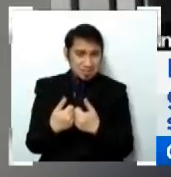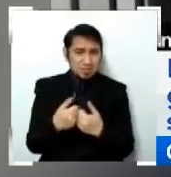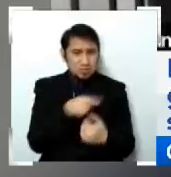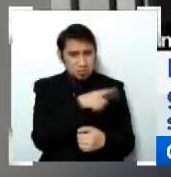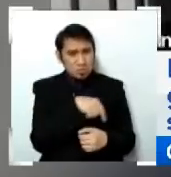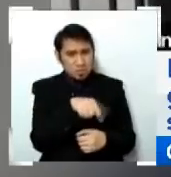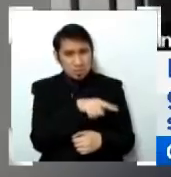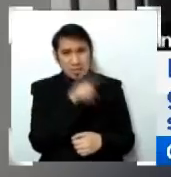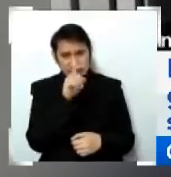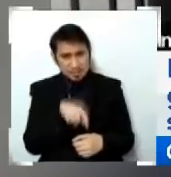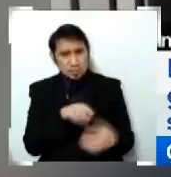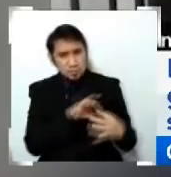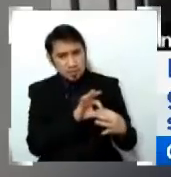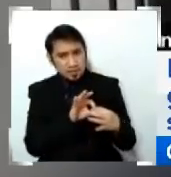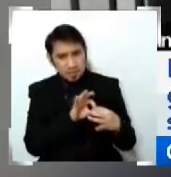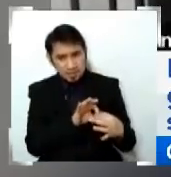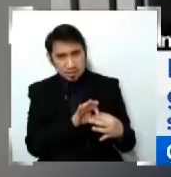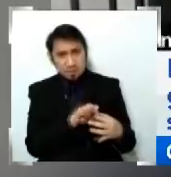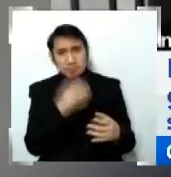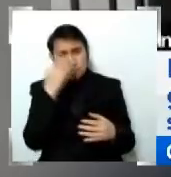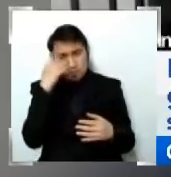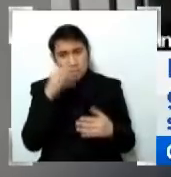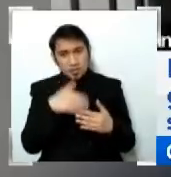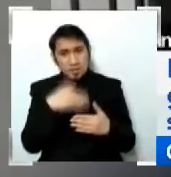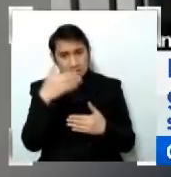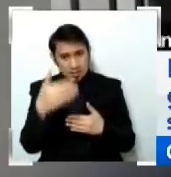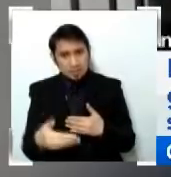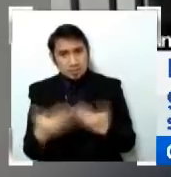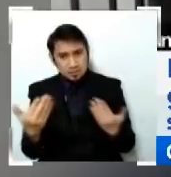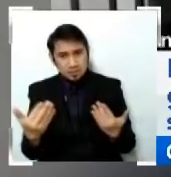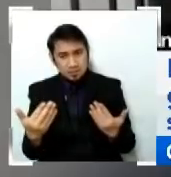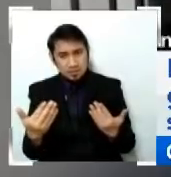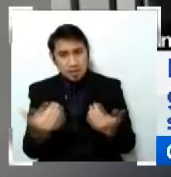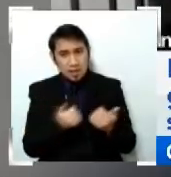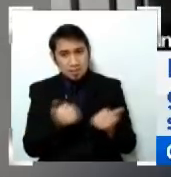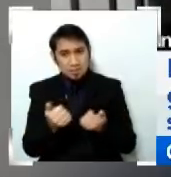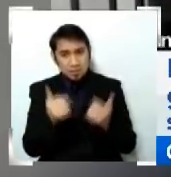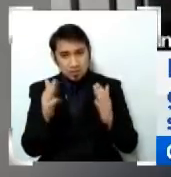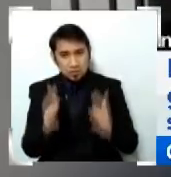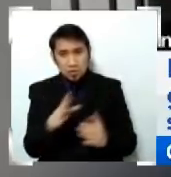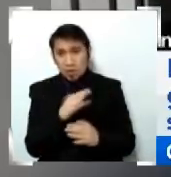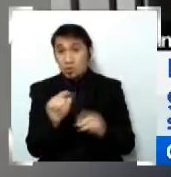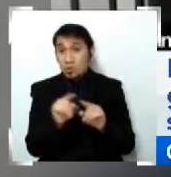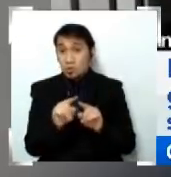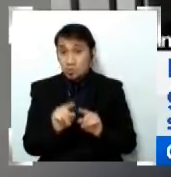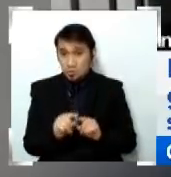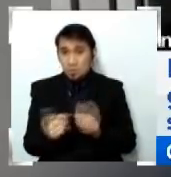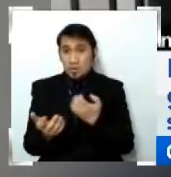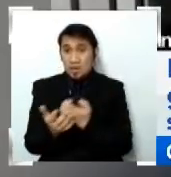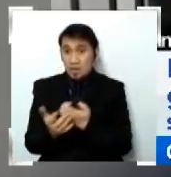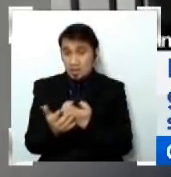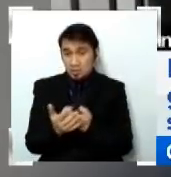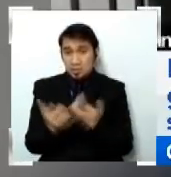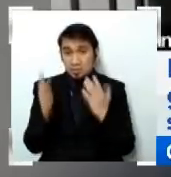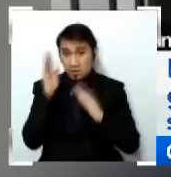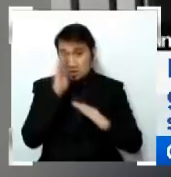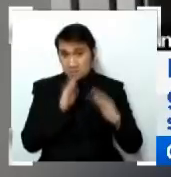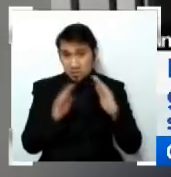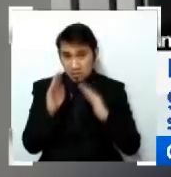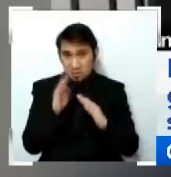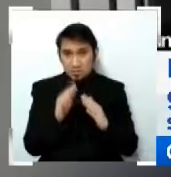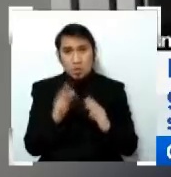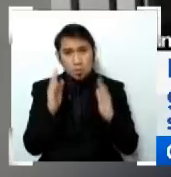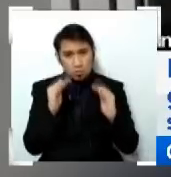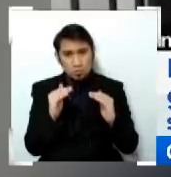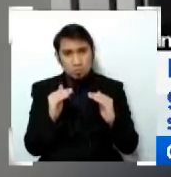diba? For the next administration. And the economic crisis will not get better before it gets, sabi nga na, will get